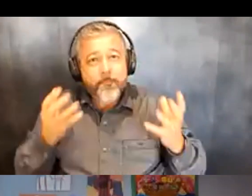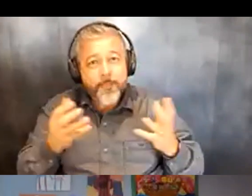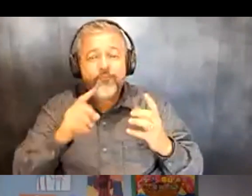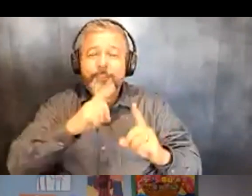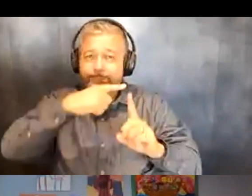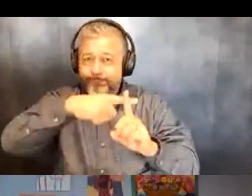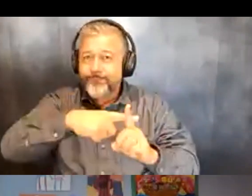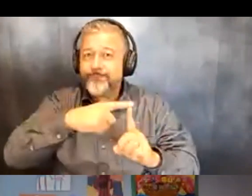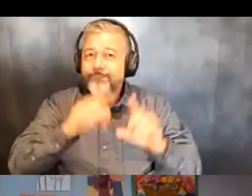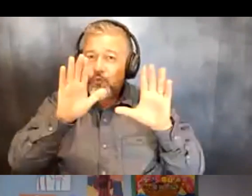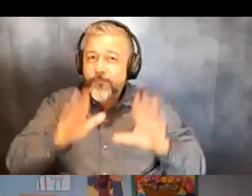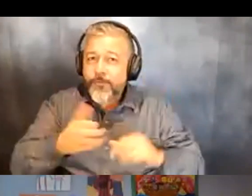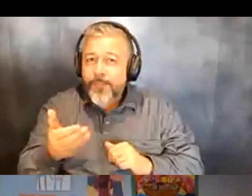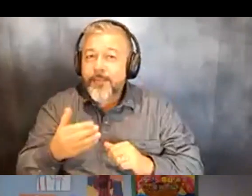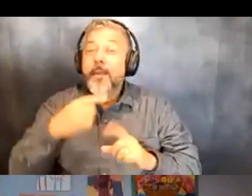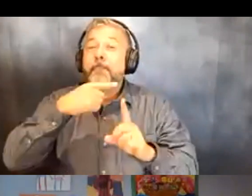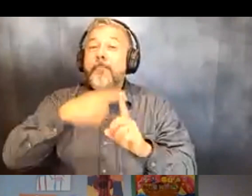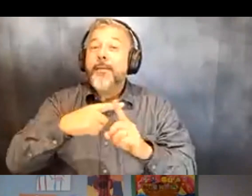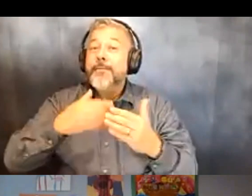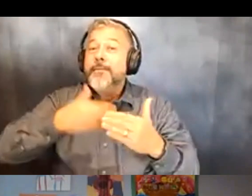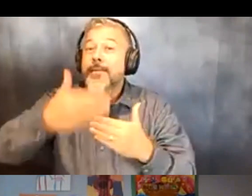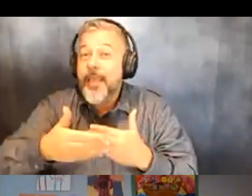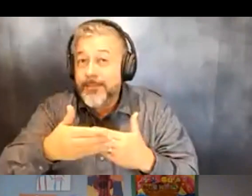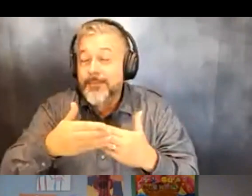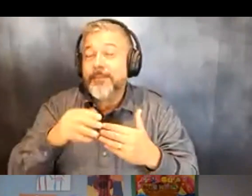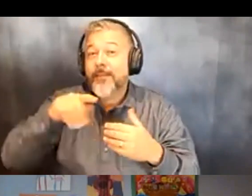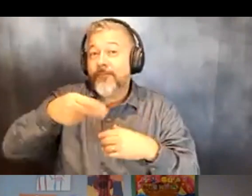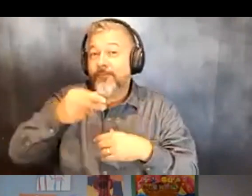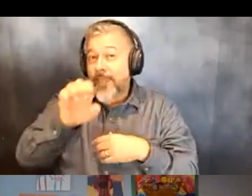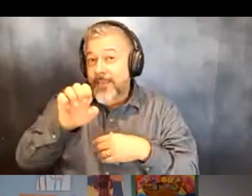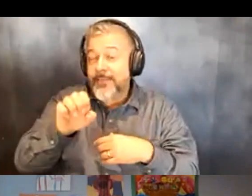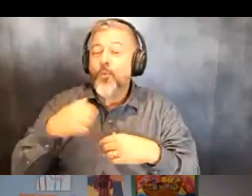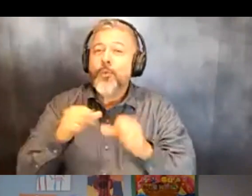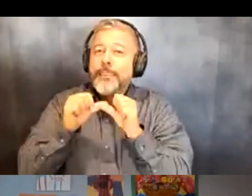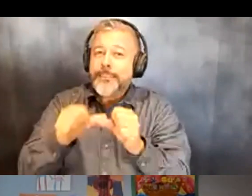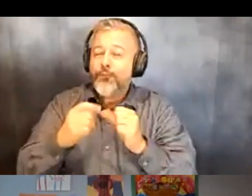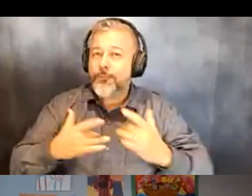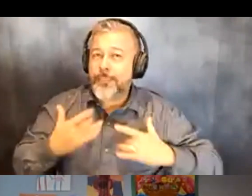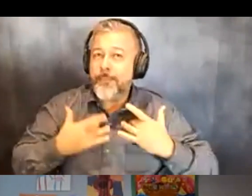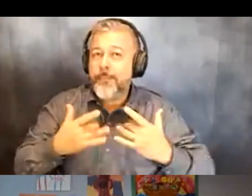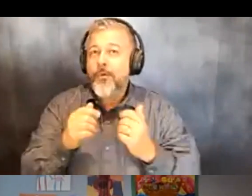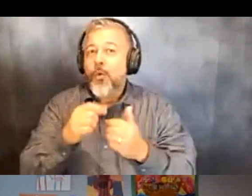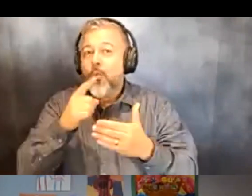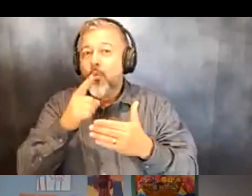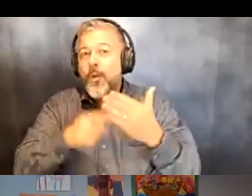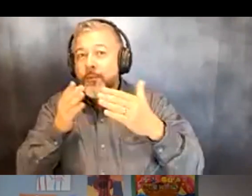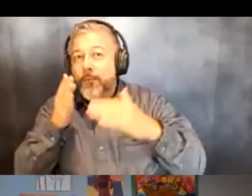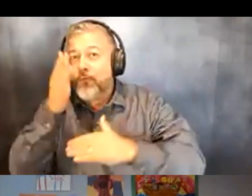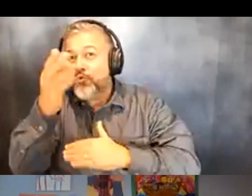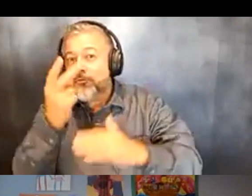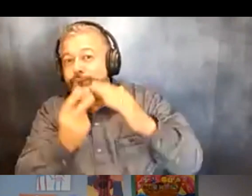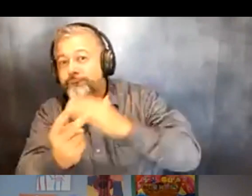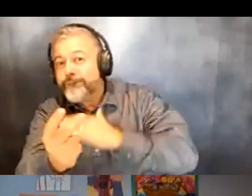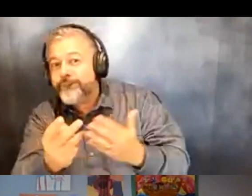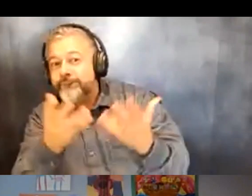moving into another phase where the excitement continues, not just on what lies ahead, but how we